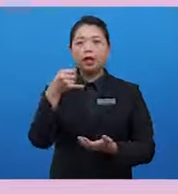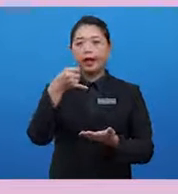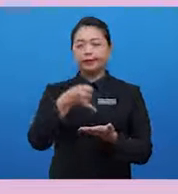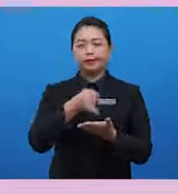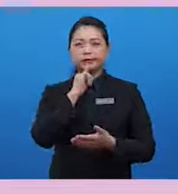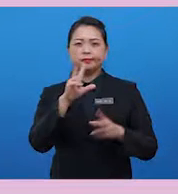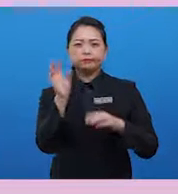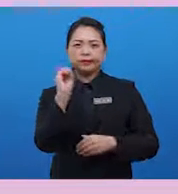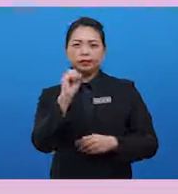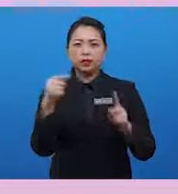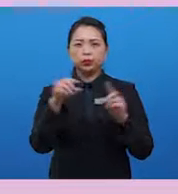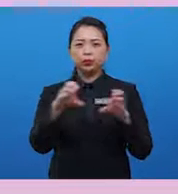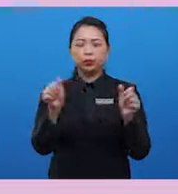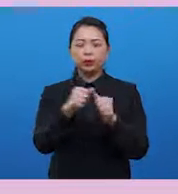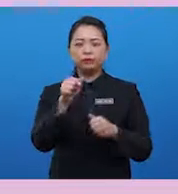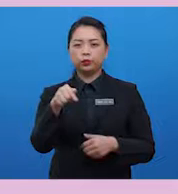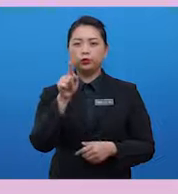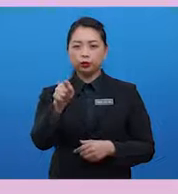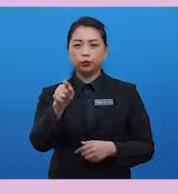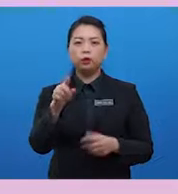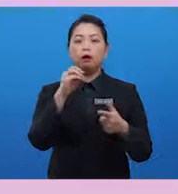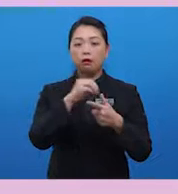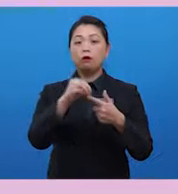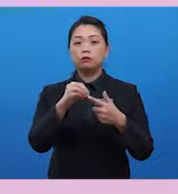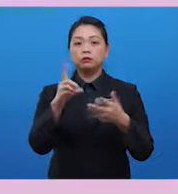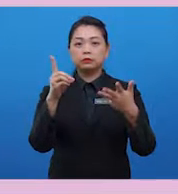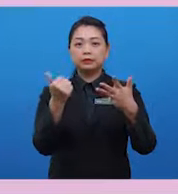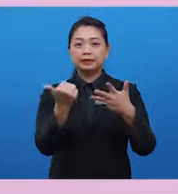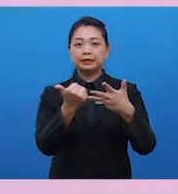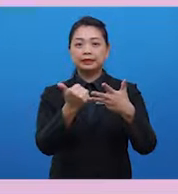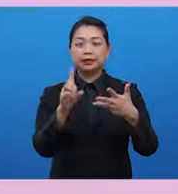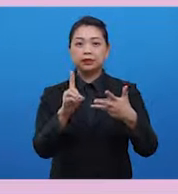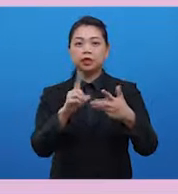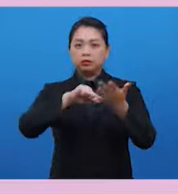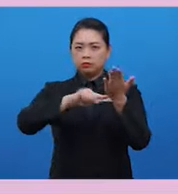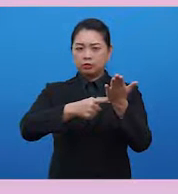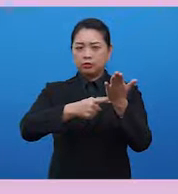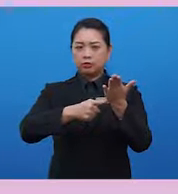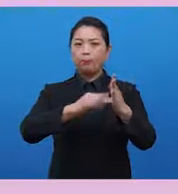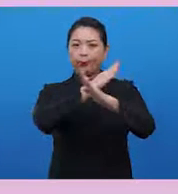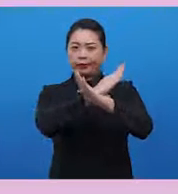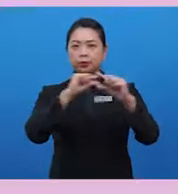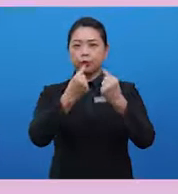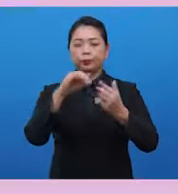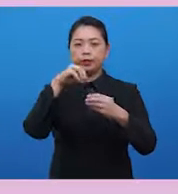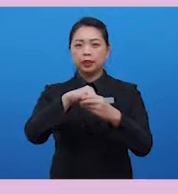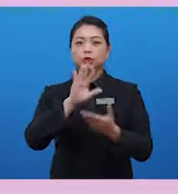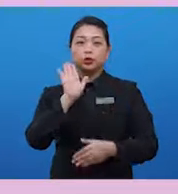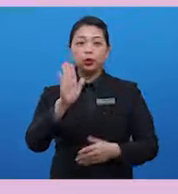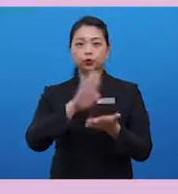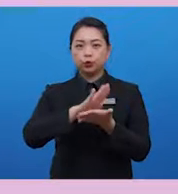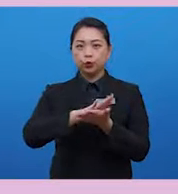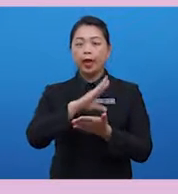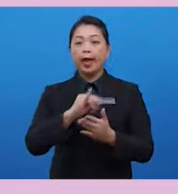as it has nothing to do with you, or D, to start a protest group in your school and